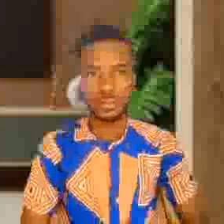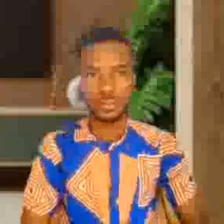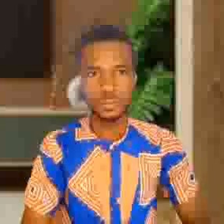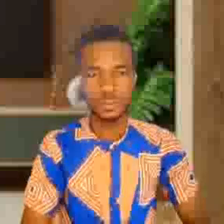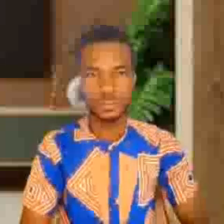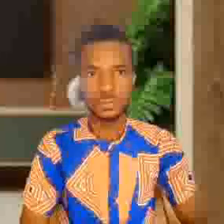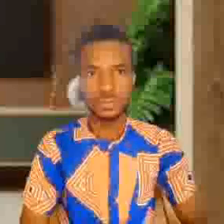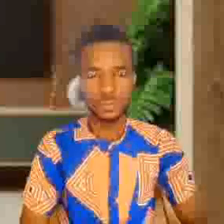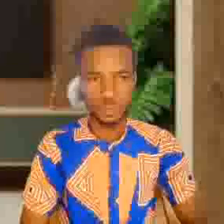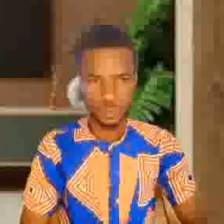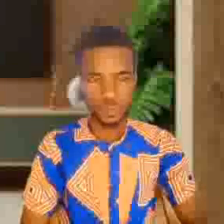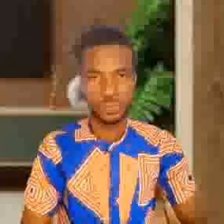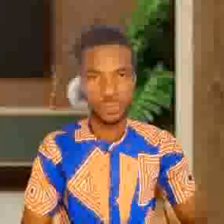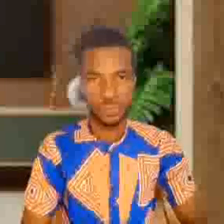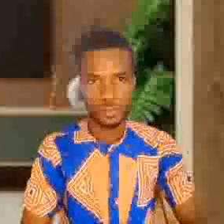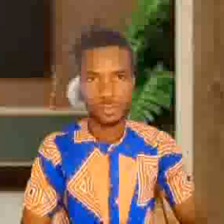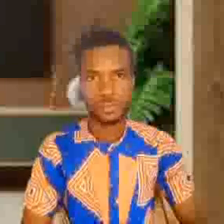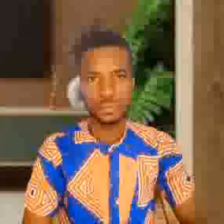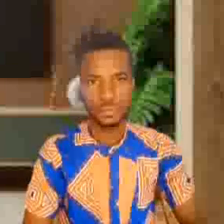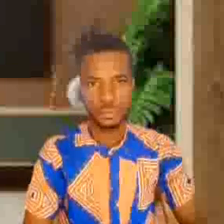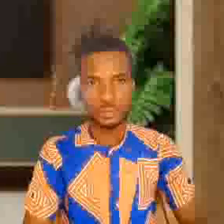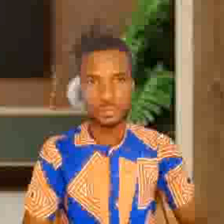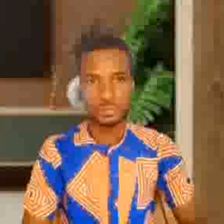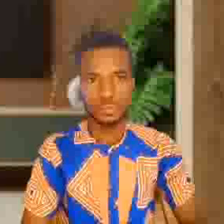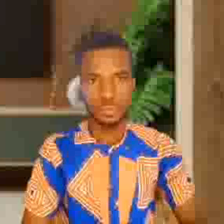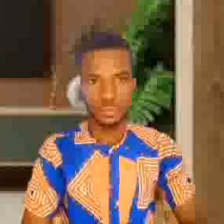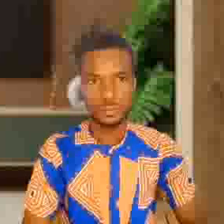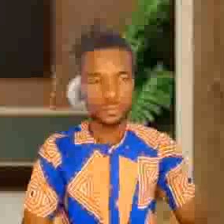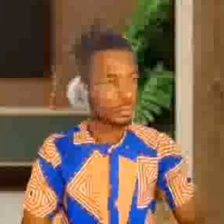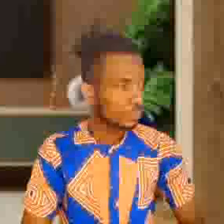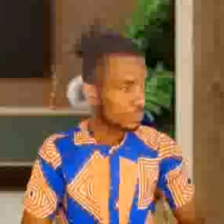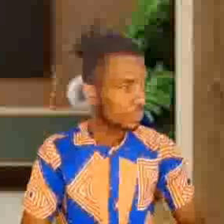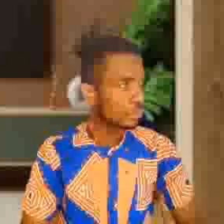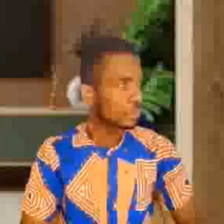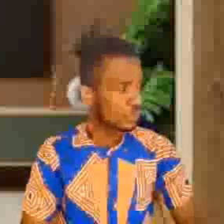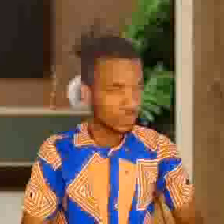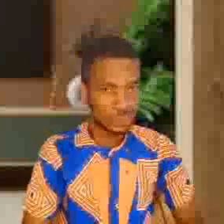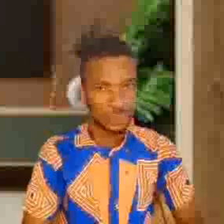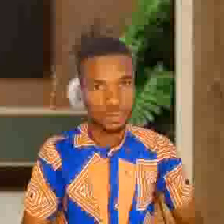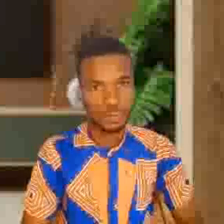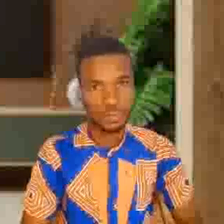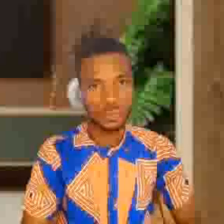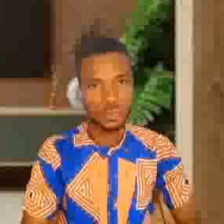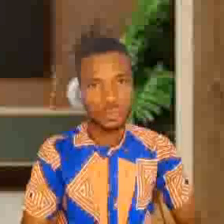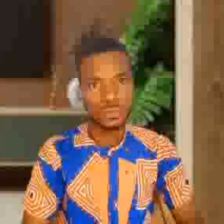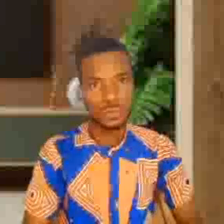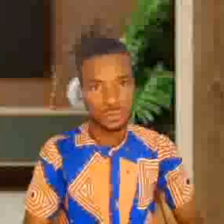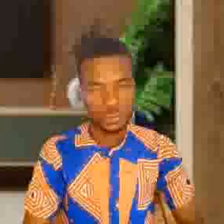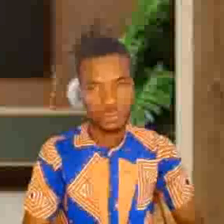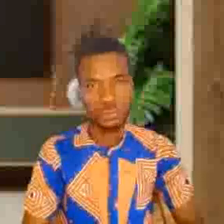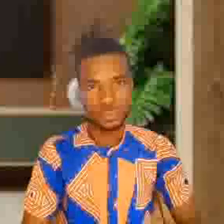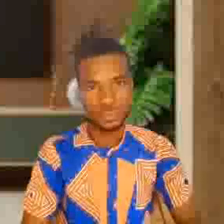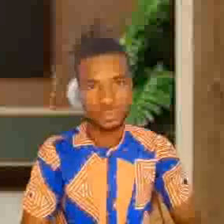waited for a while and told me that the reason why I revealed it is because I want to heal her. I just want you to be part of the